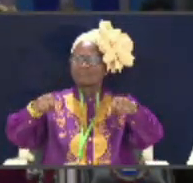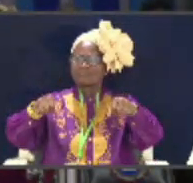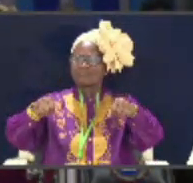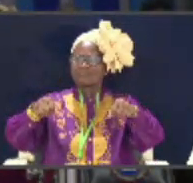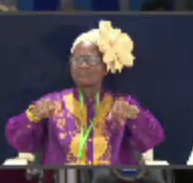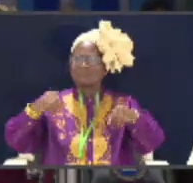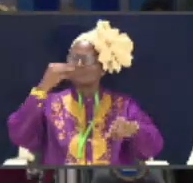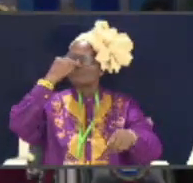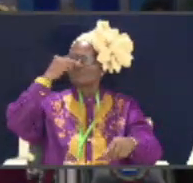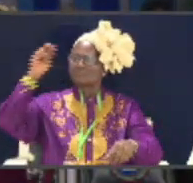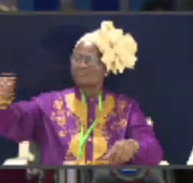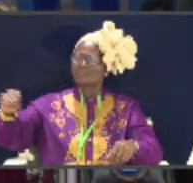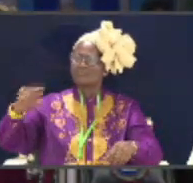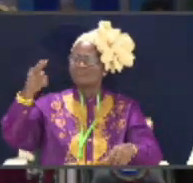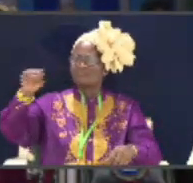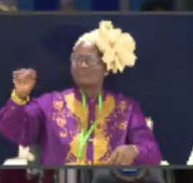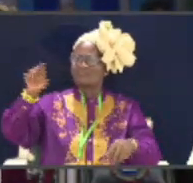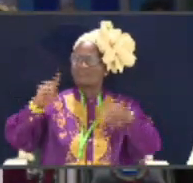forsake the flock.